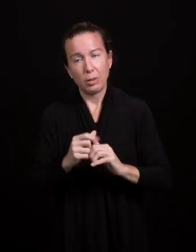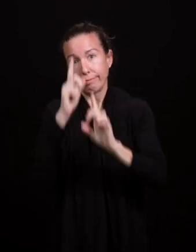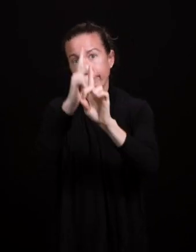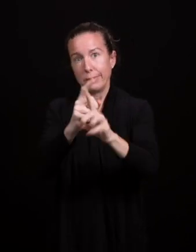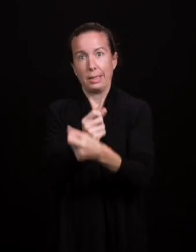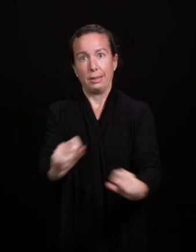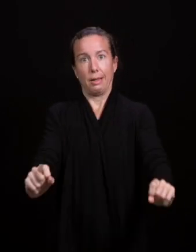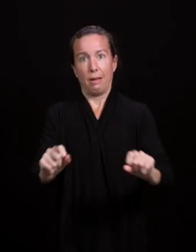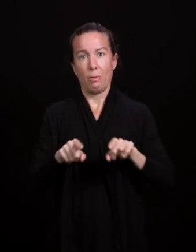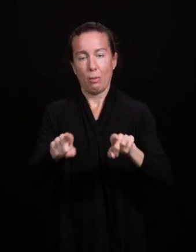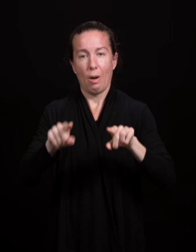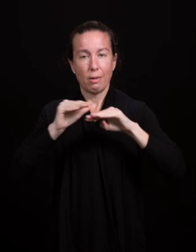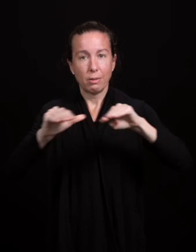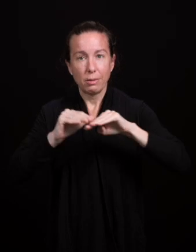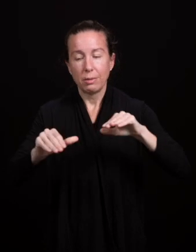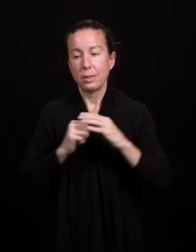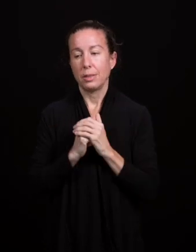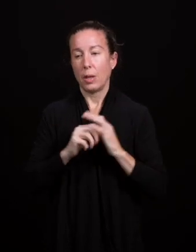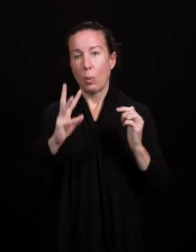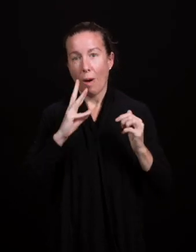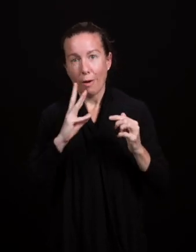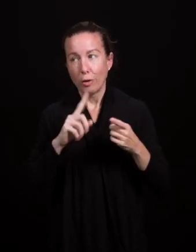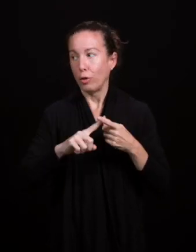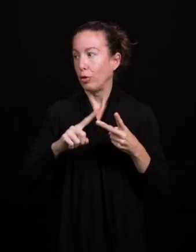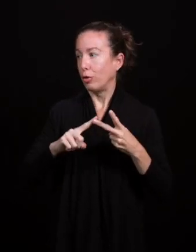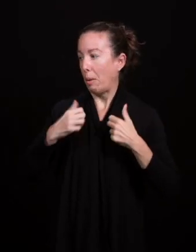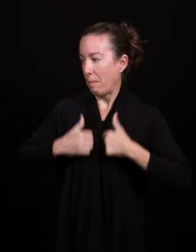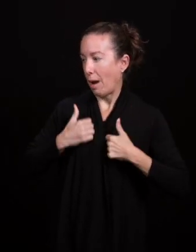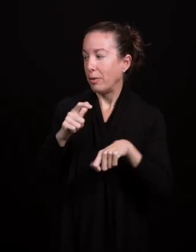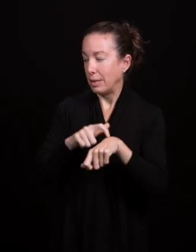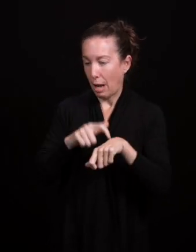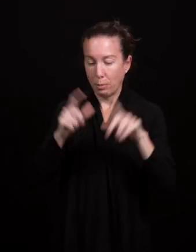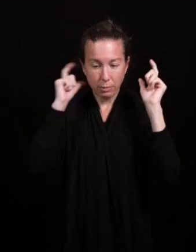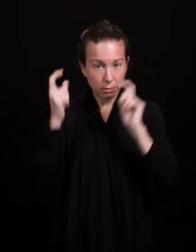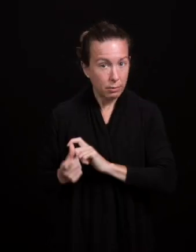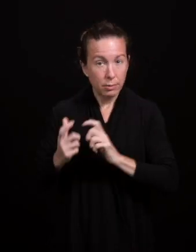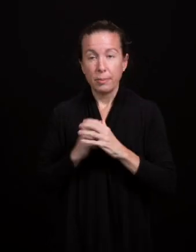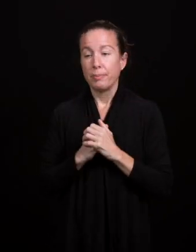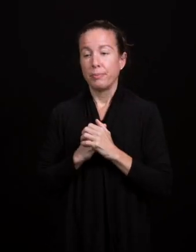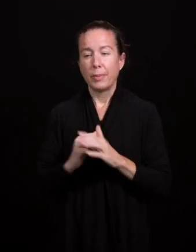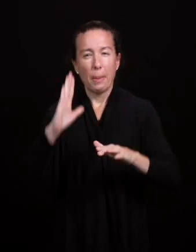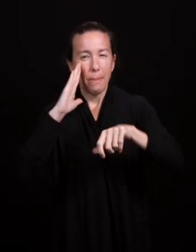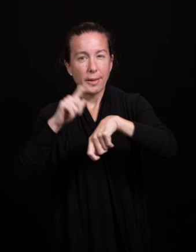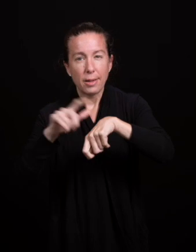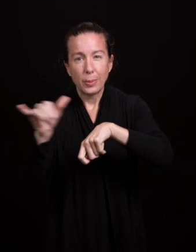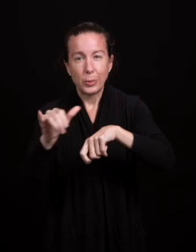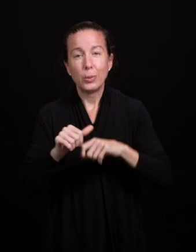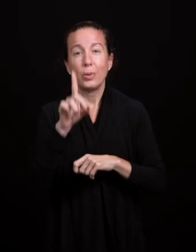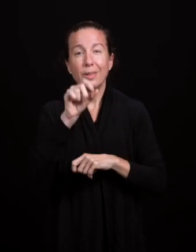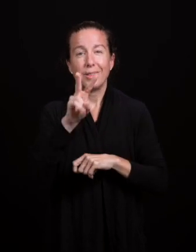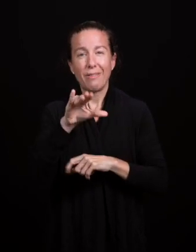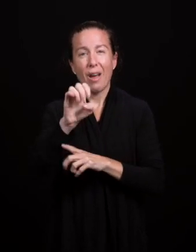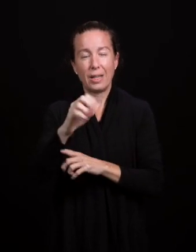safe. And around water, around bath time, same thing, bedtime, because these devices give quite a